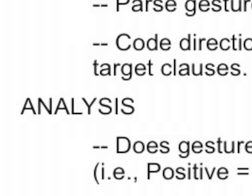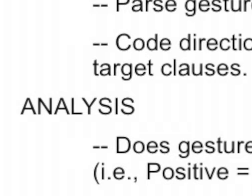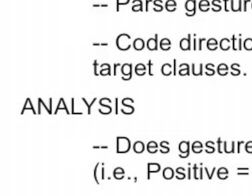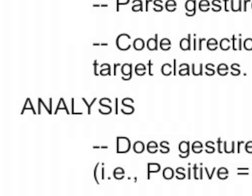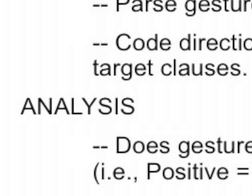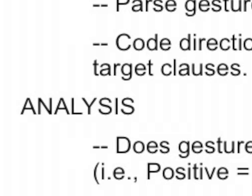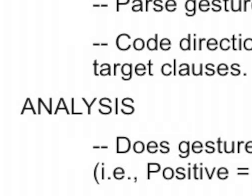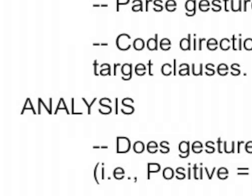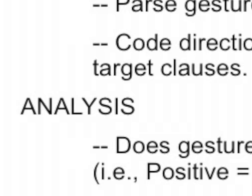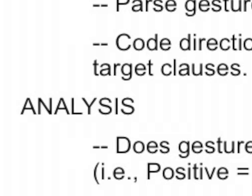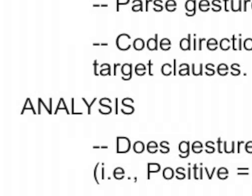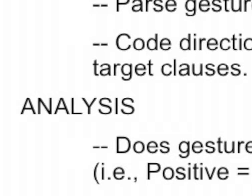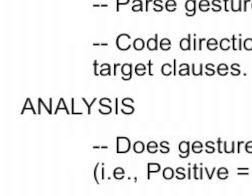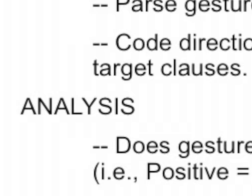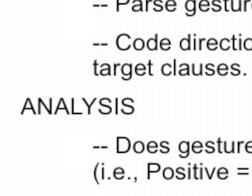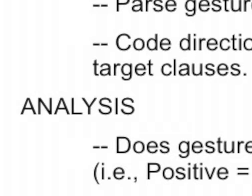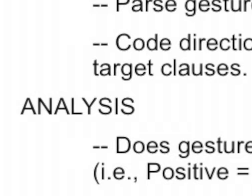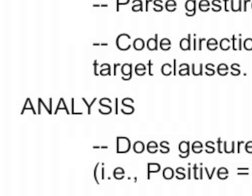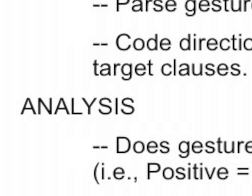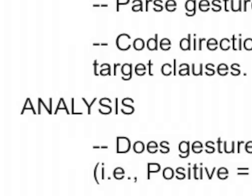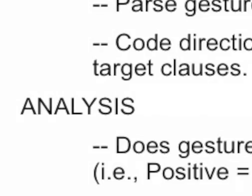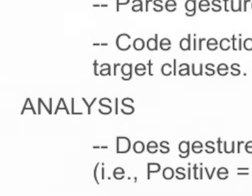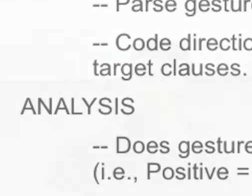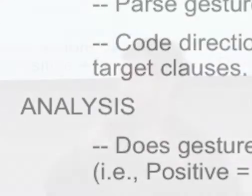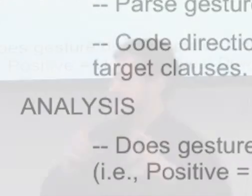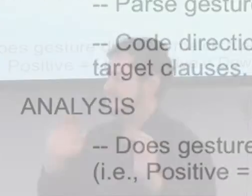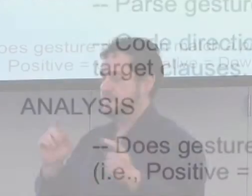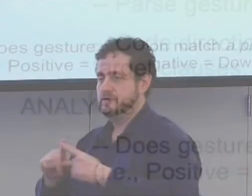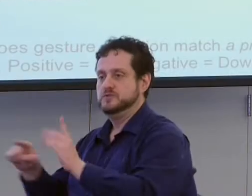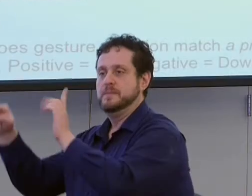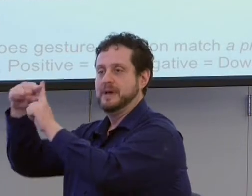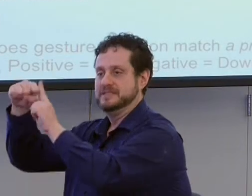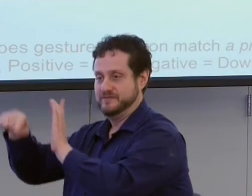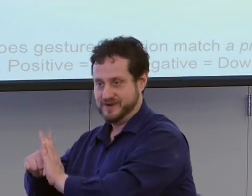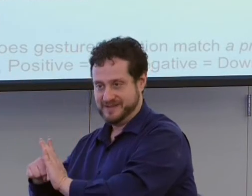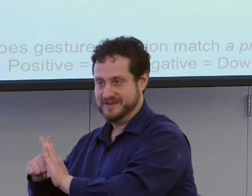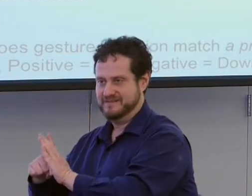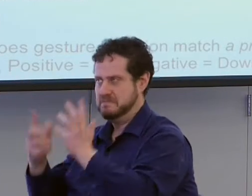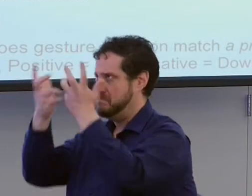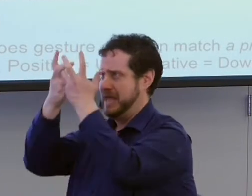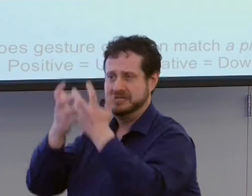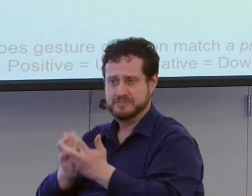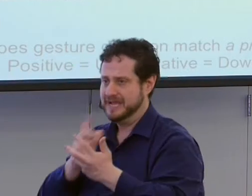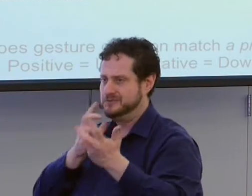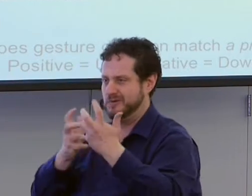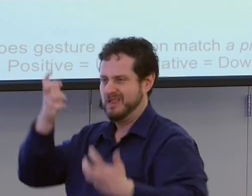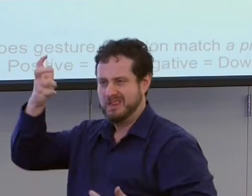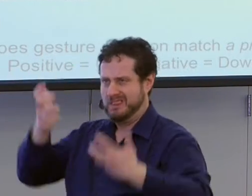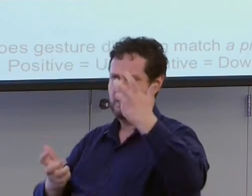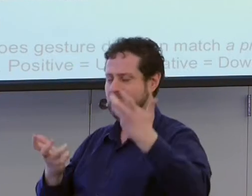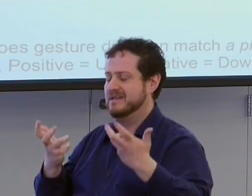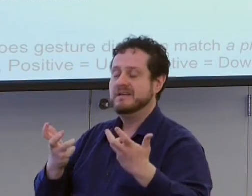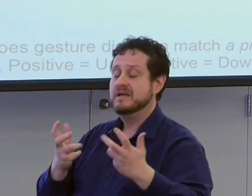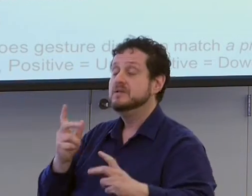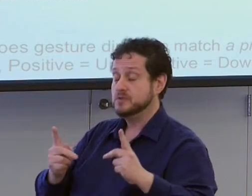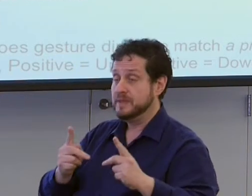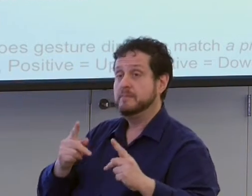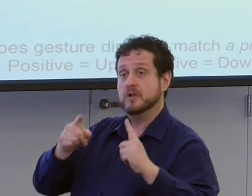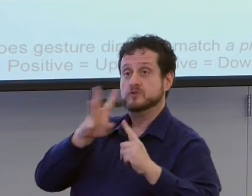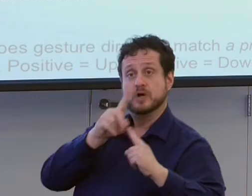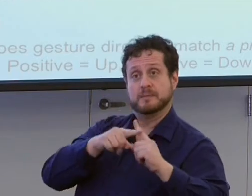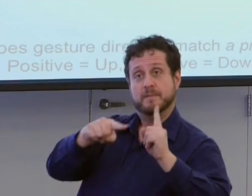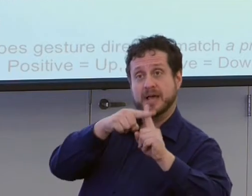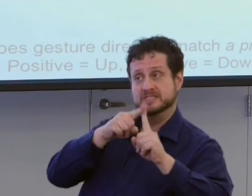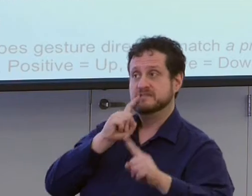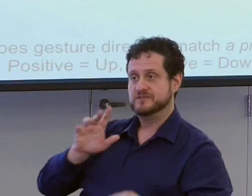corresponding clauses, and test them against this a priori prediction that, on average, people should be gesturing up when they're talking about positive stuff